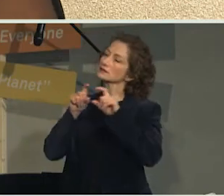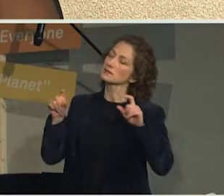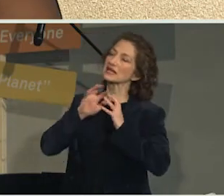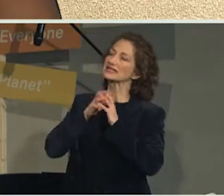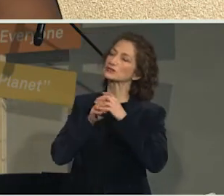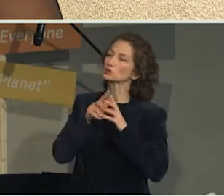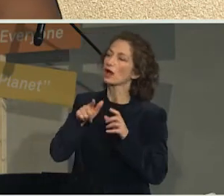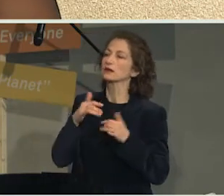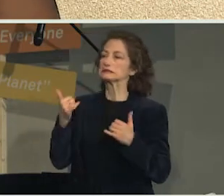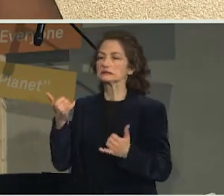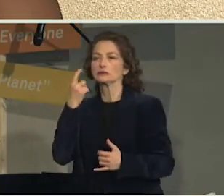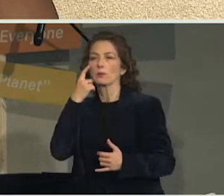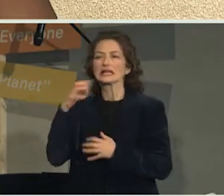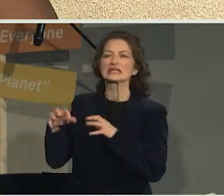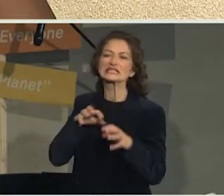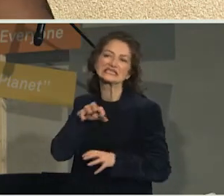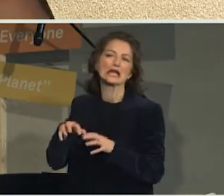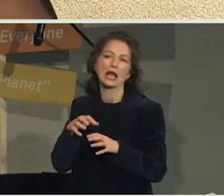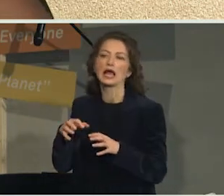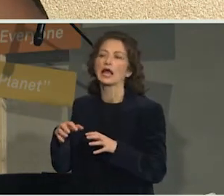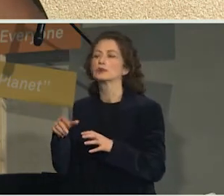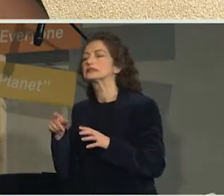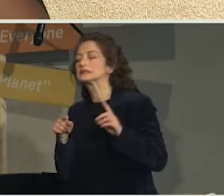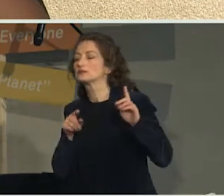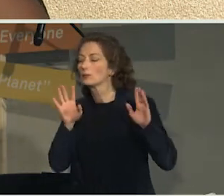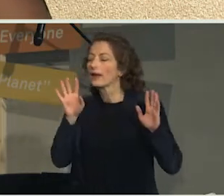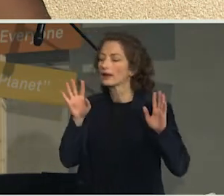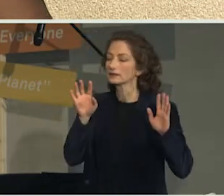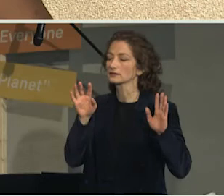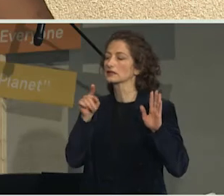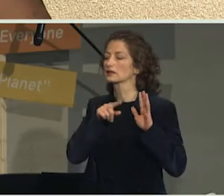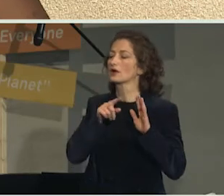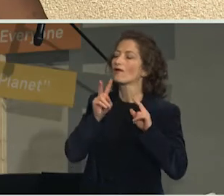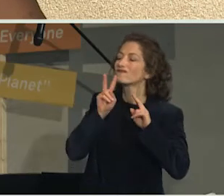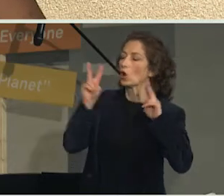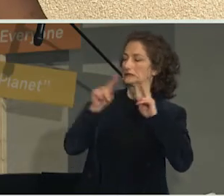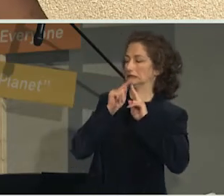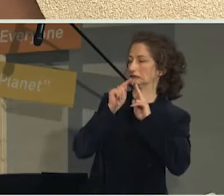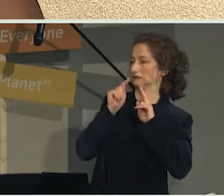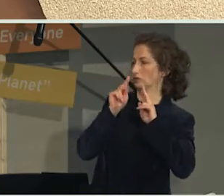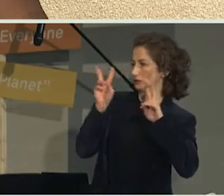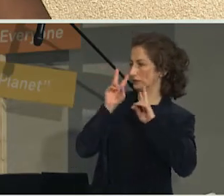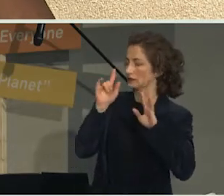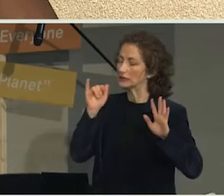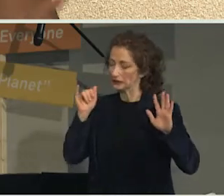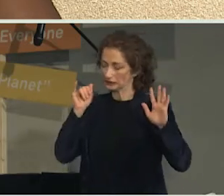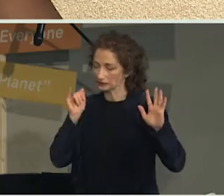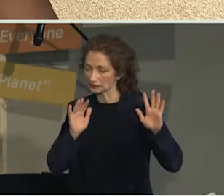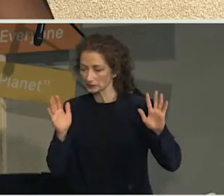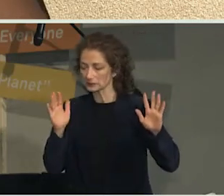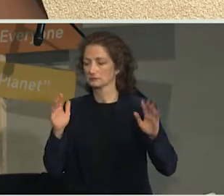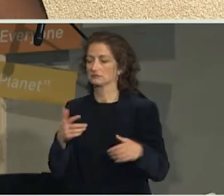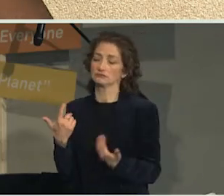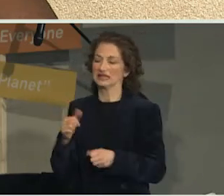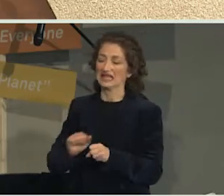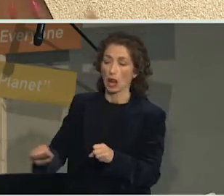the current crisis as a cautionary reminder that as we move against the societal legacies of